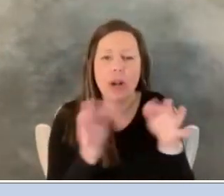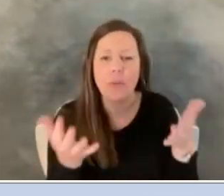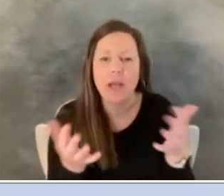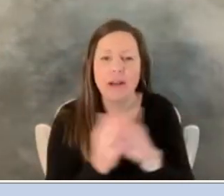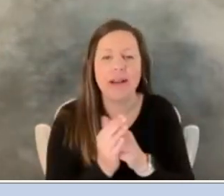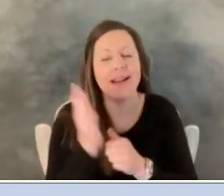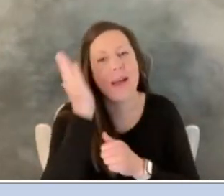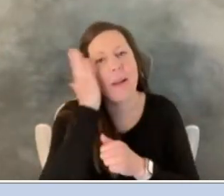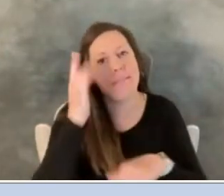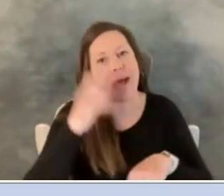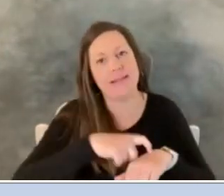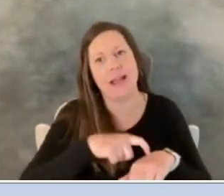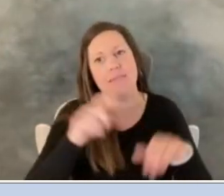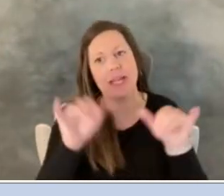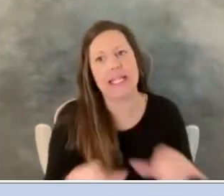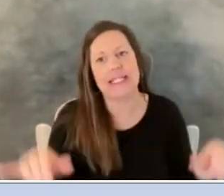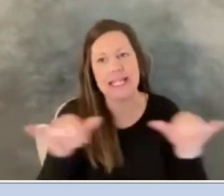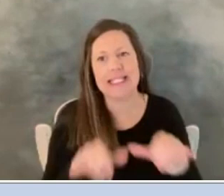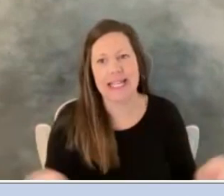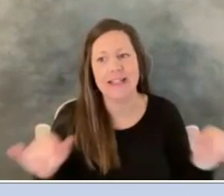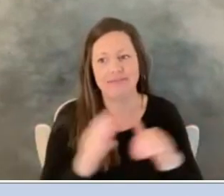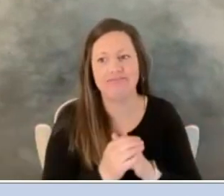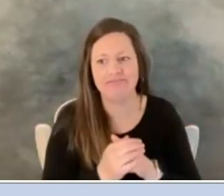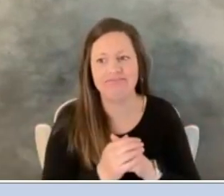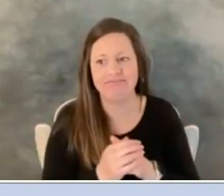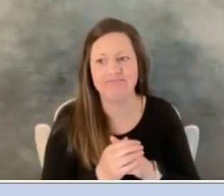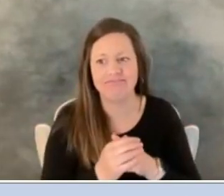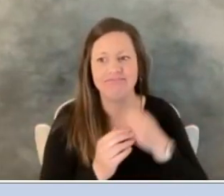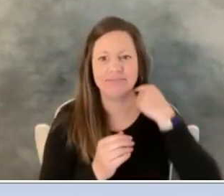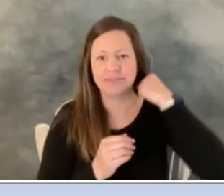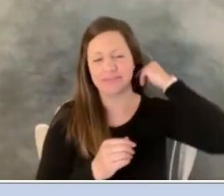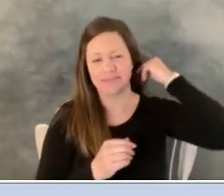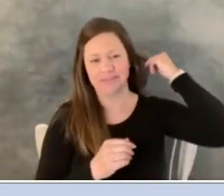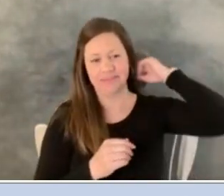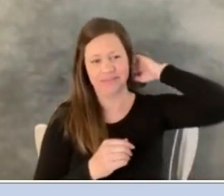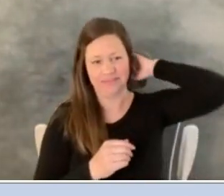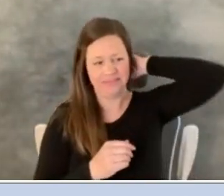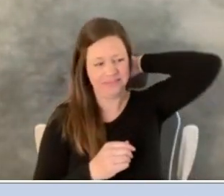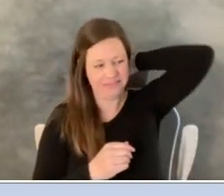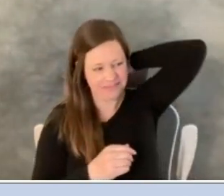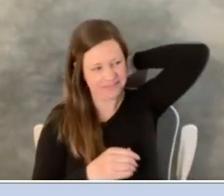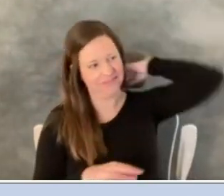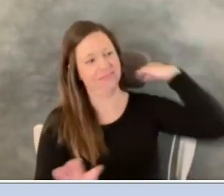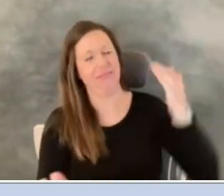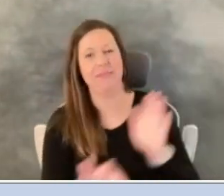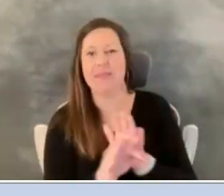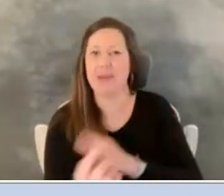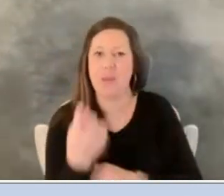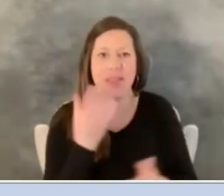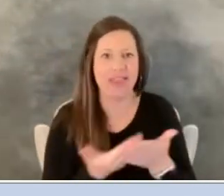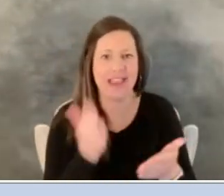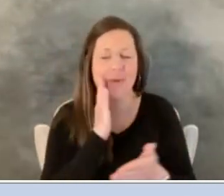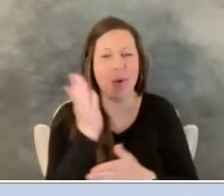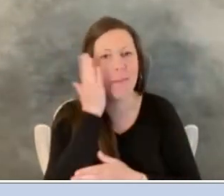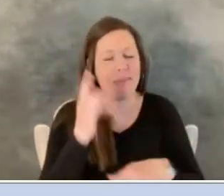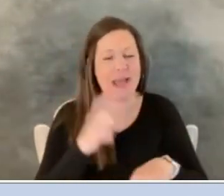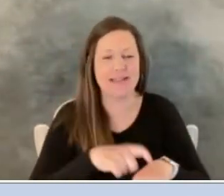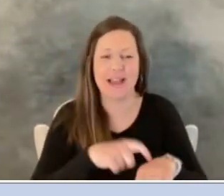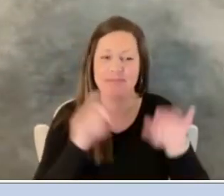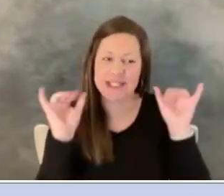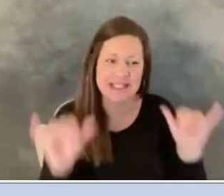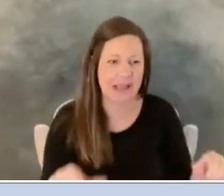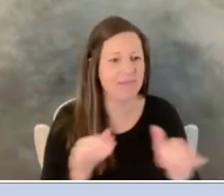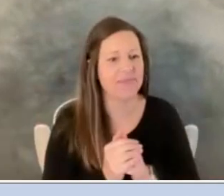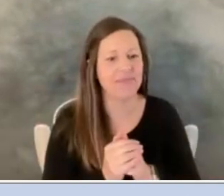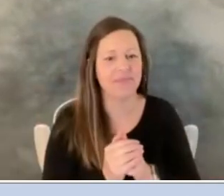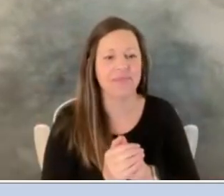Bedtime, consistent bedtime. If I could only pick one thing, would be going to bed the same time, and it may differ for every individual. Some people,